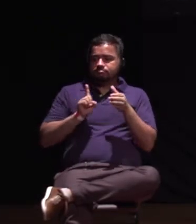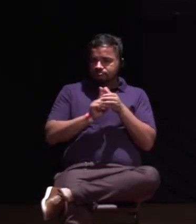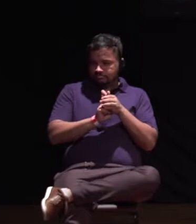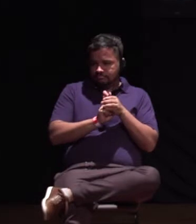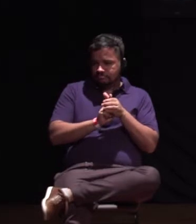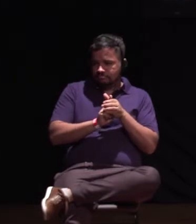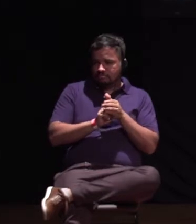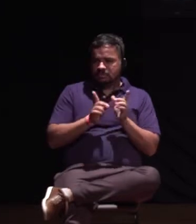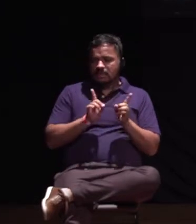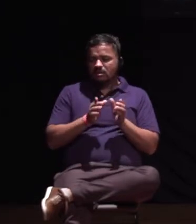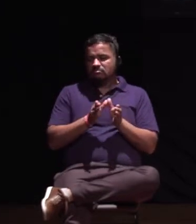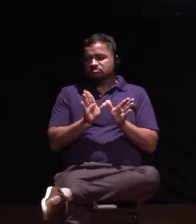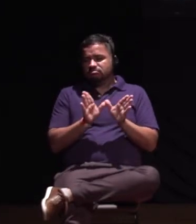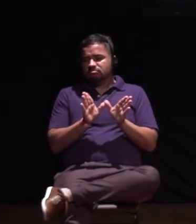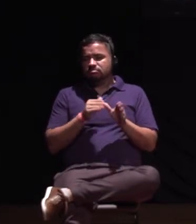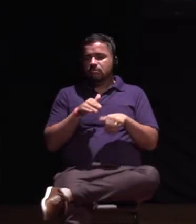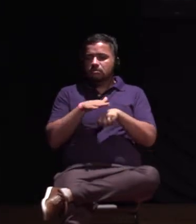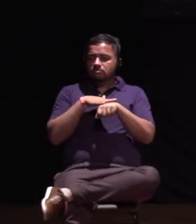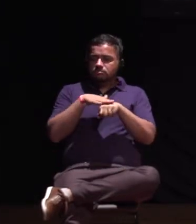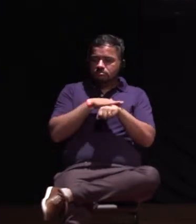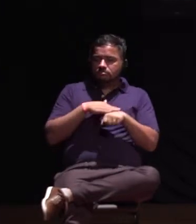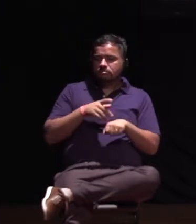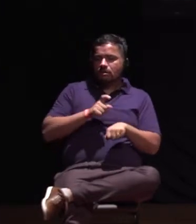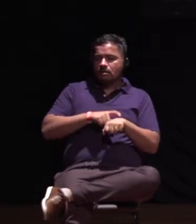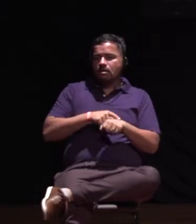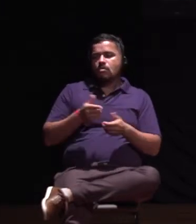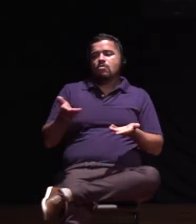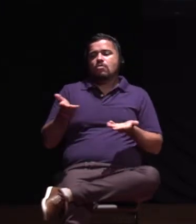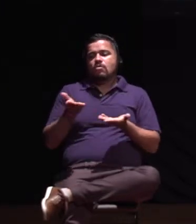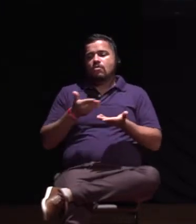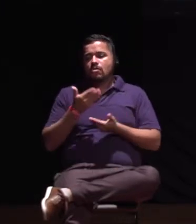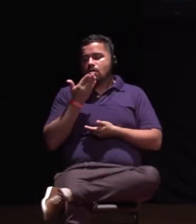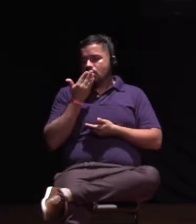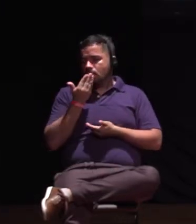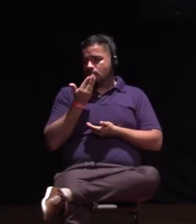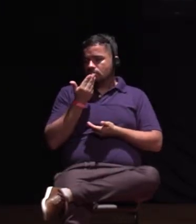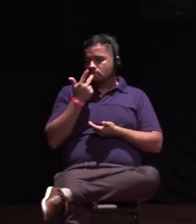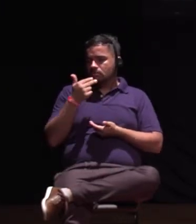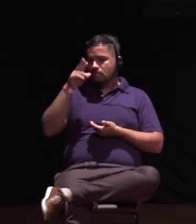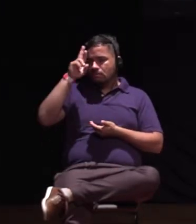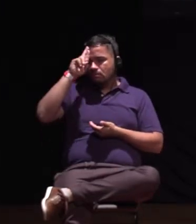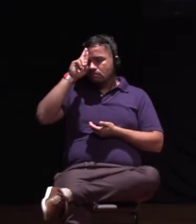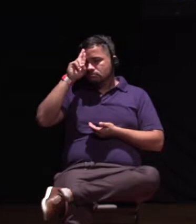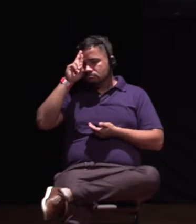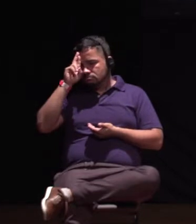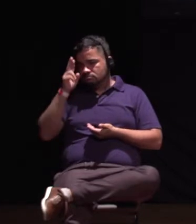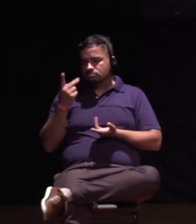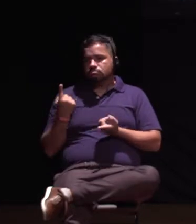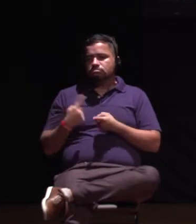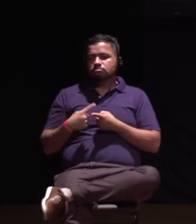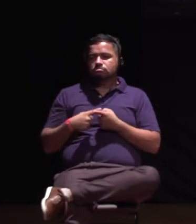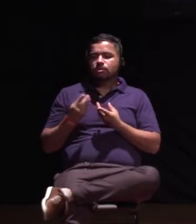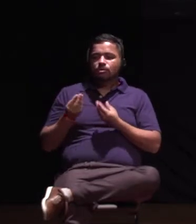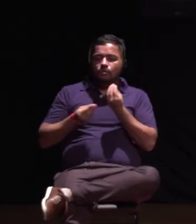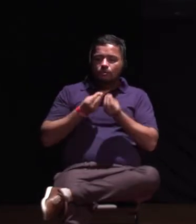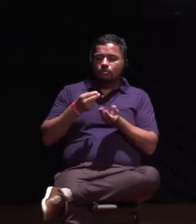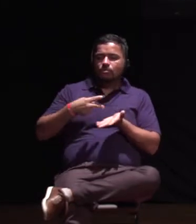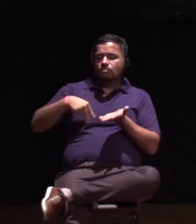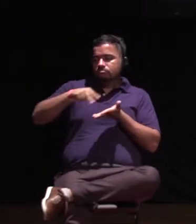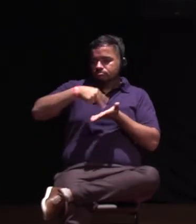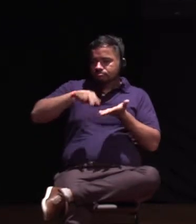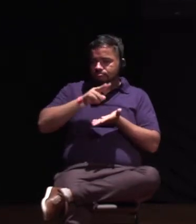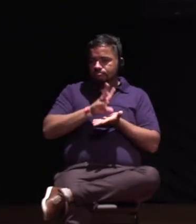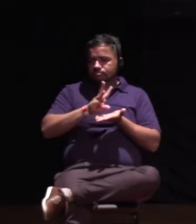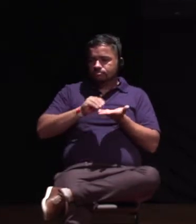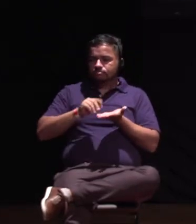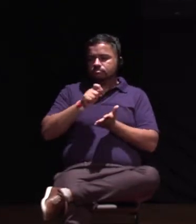that issue of translation extends not only to a notational structure on a page, but also to language itself.